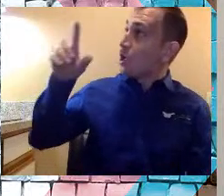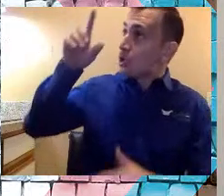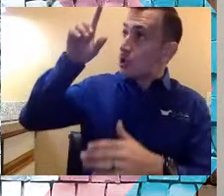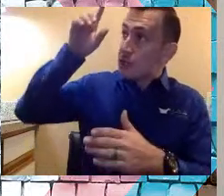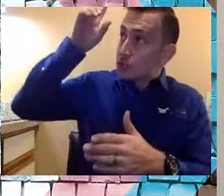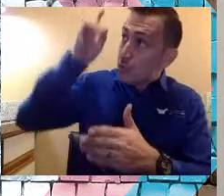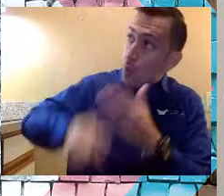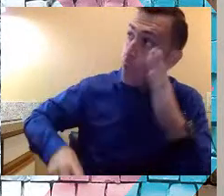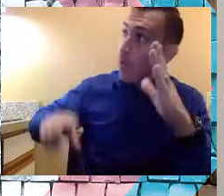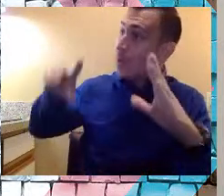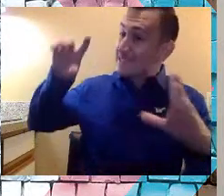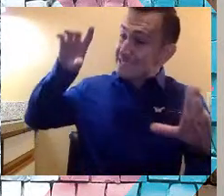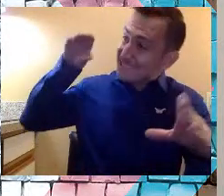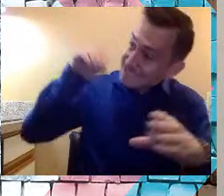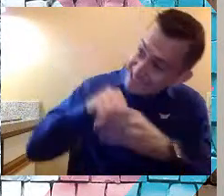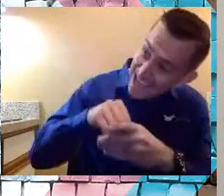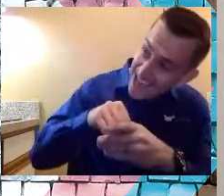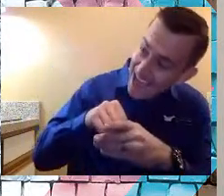what he tells him.